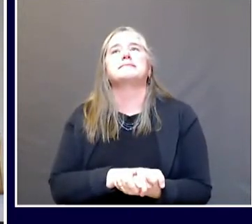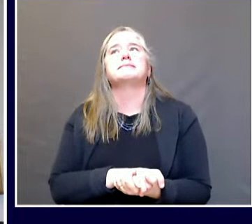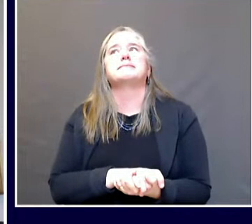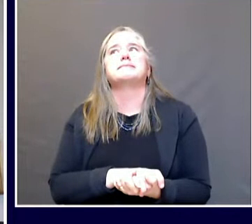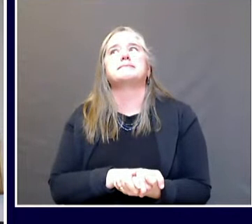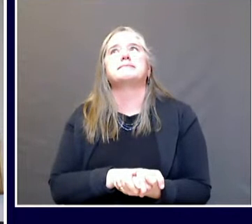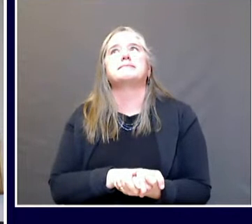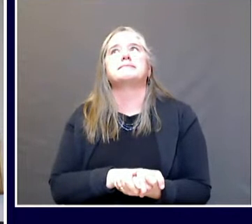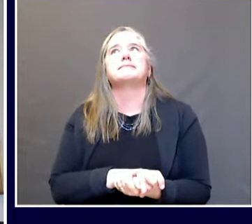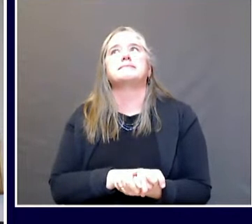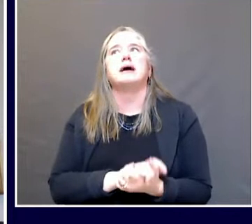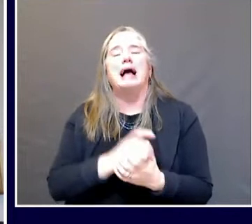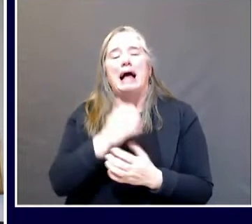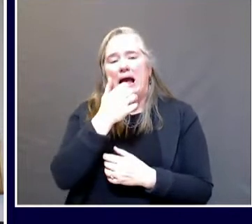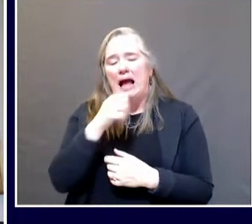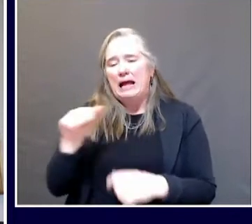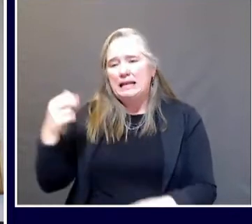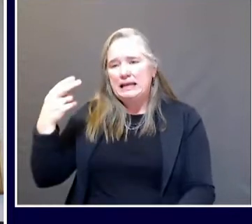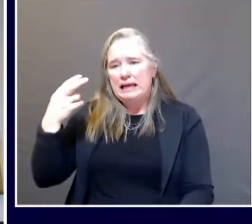we're going to see,